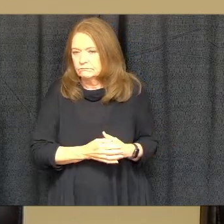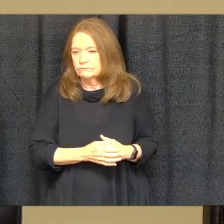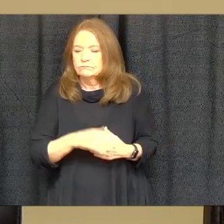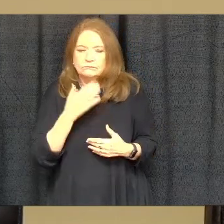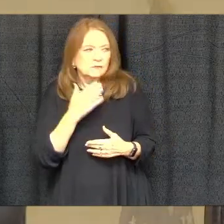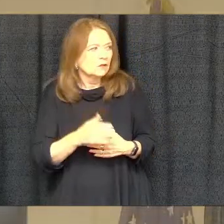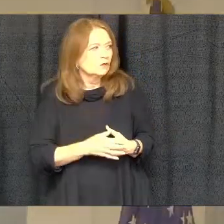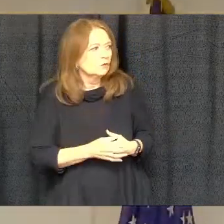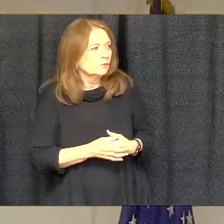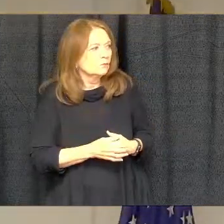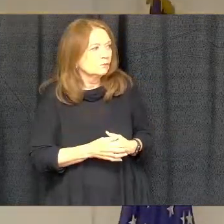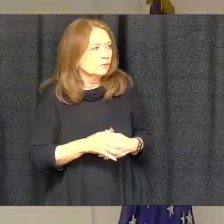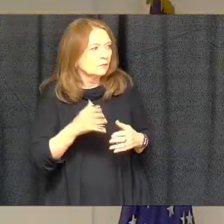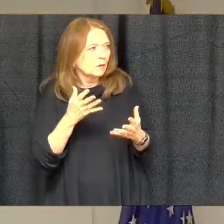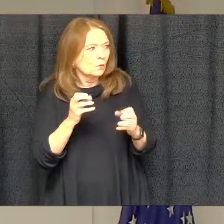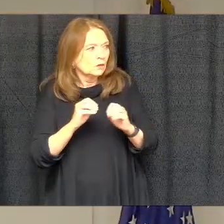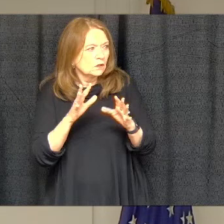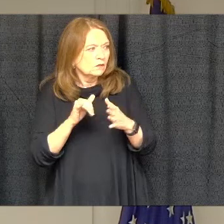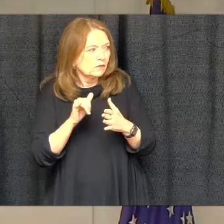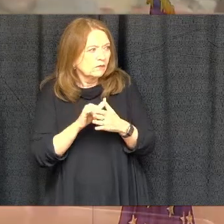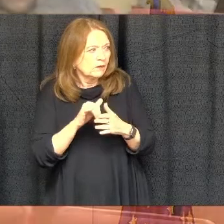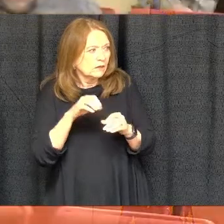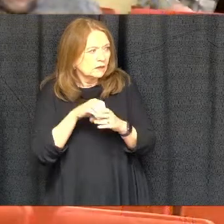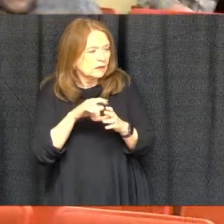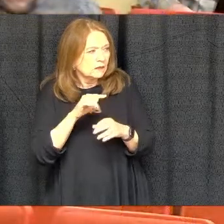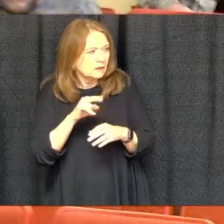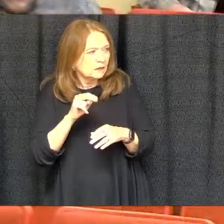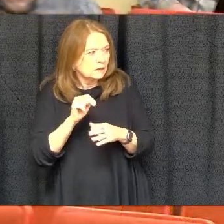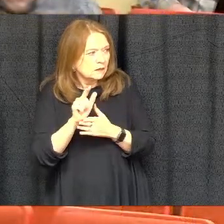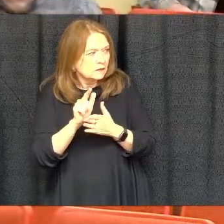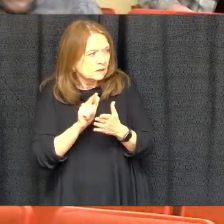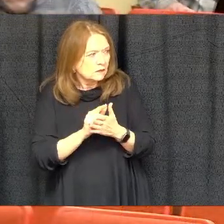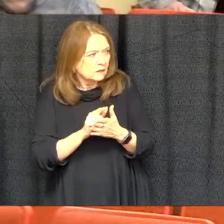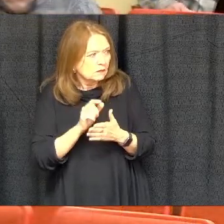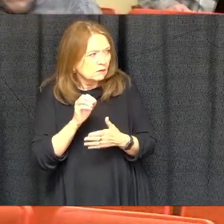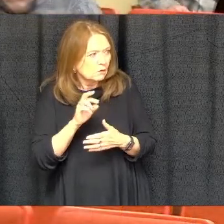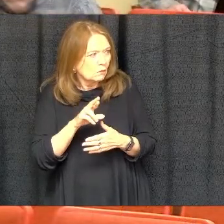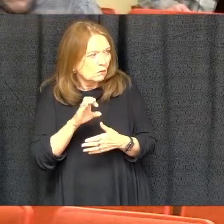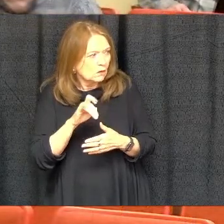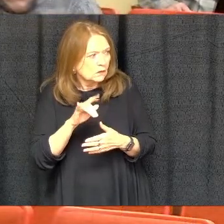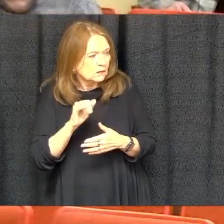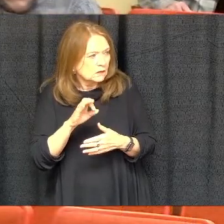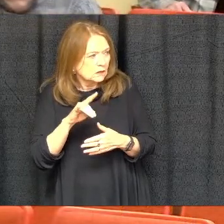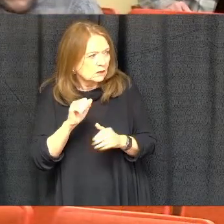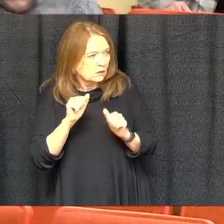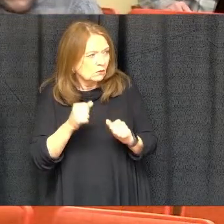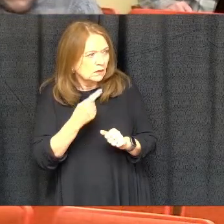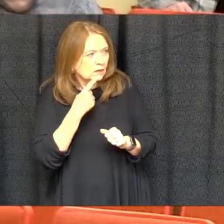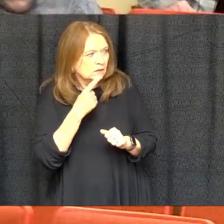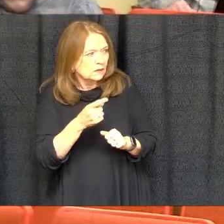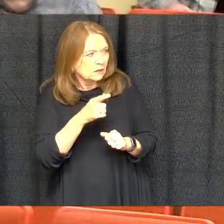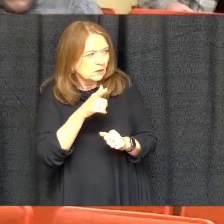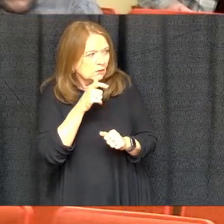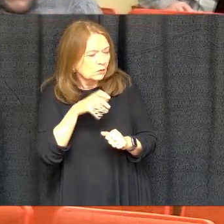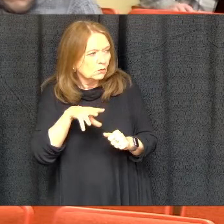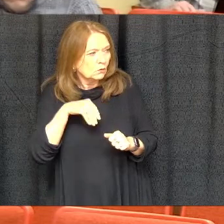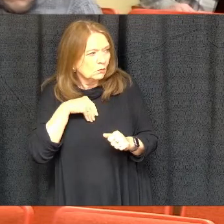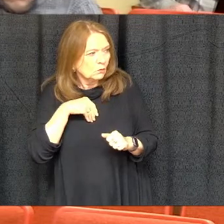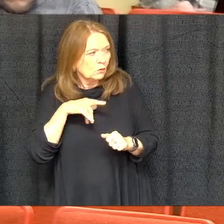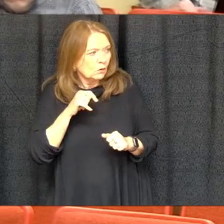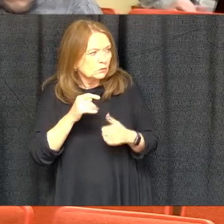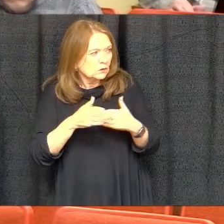you. I'll just clarify that neither Tennessee law nor city code can tell you who owns it and how to own it, whether it's a